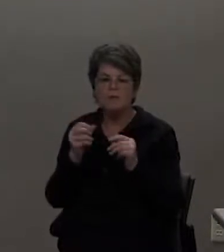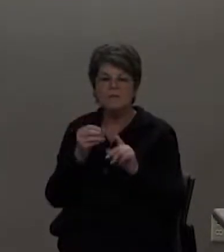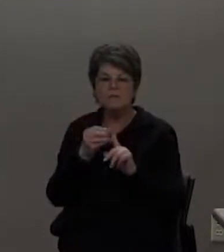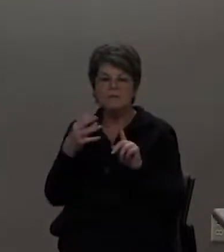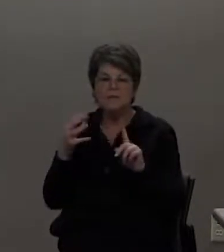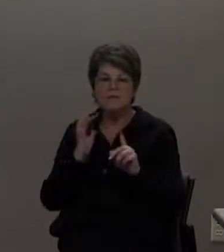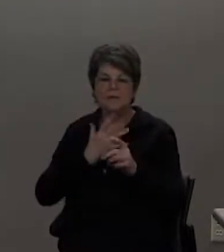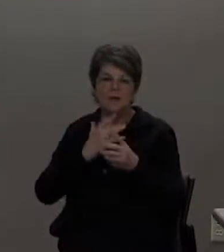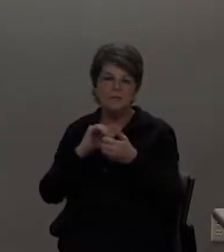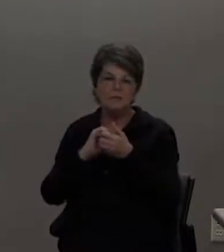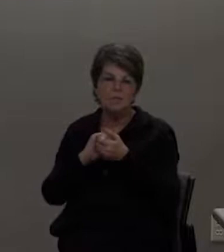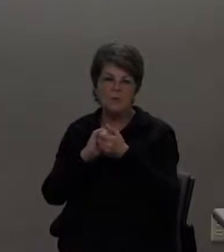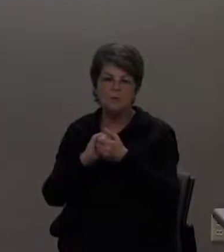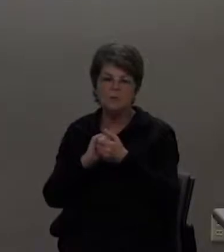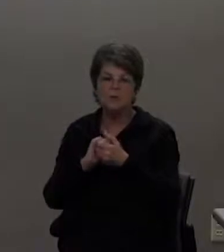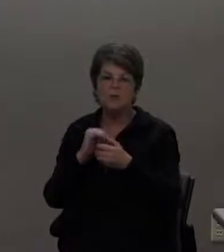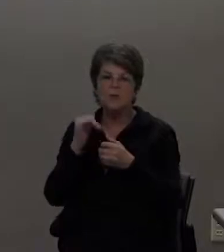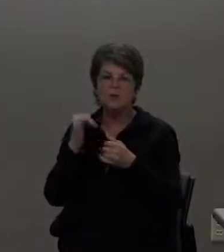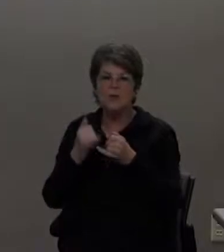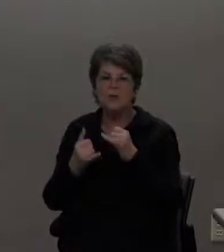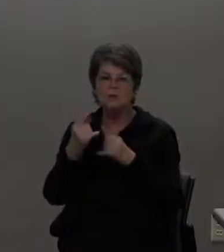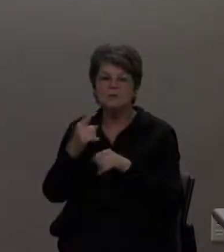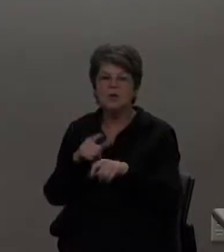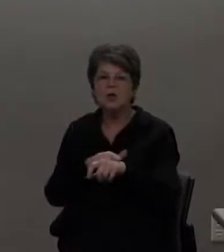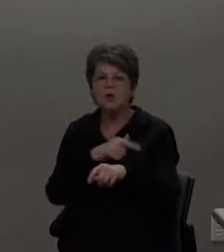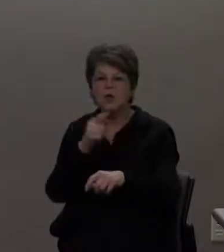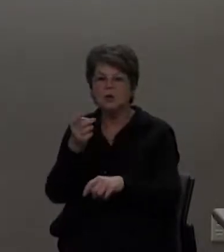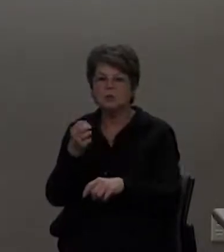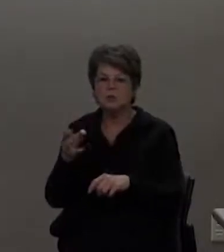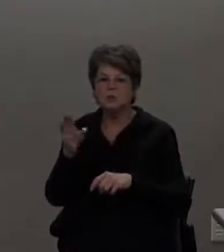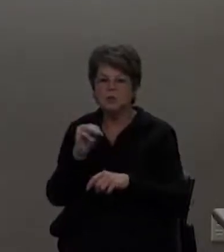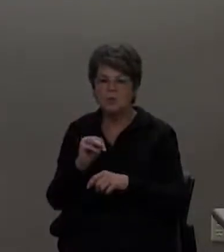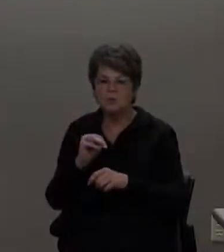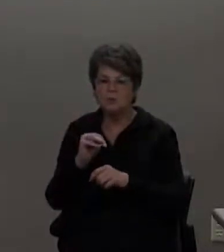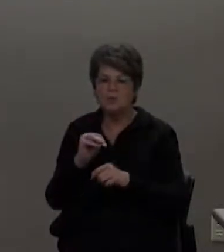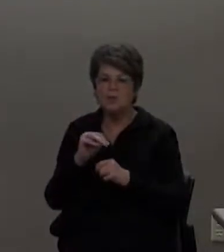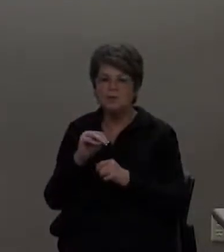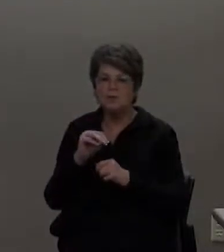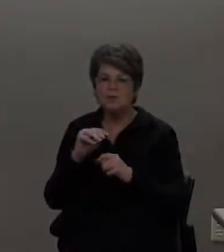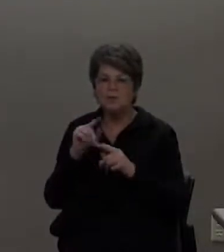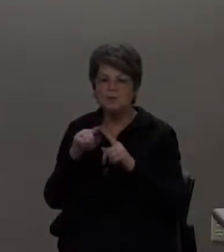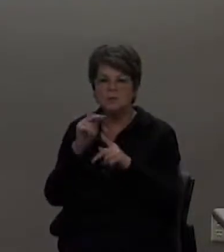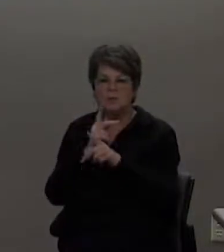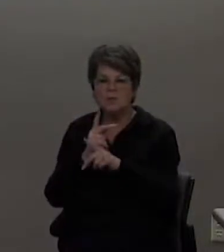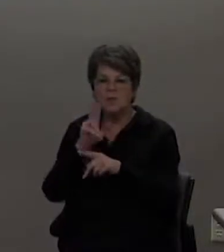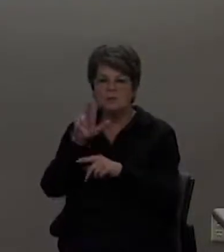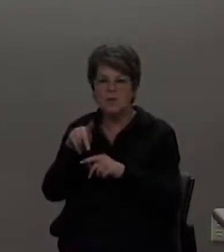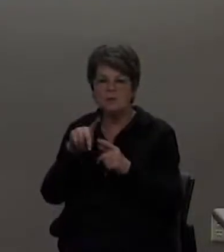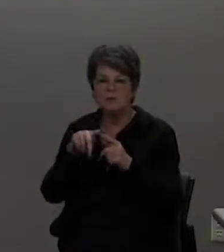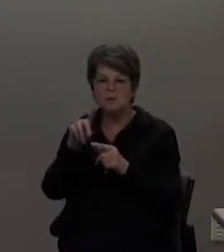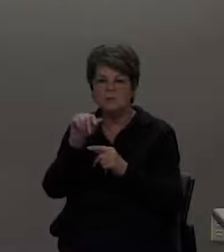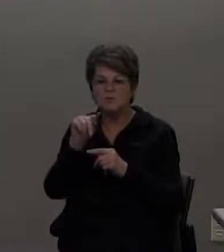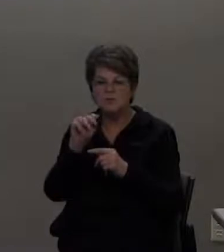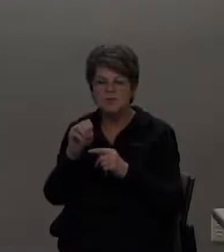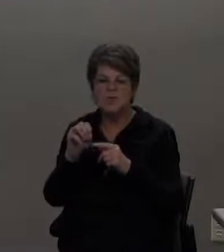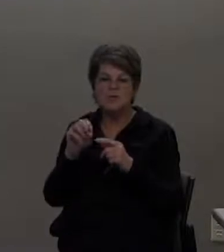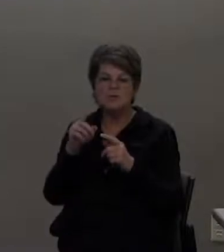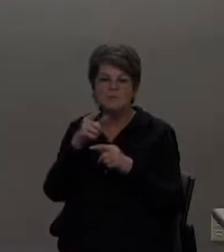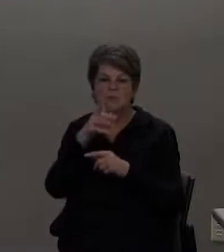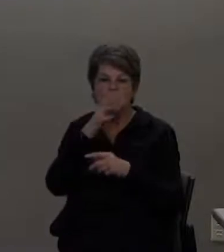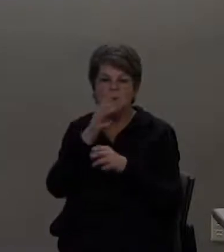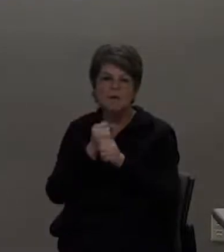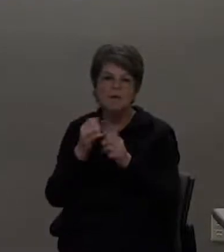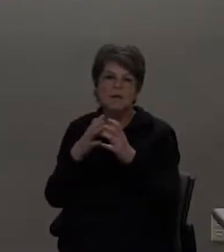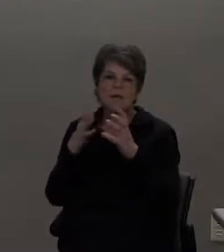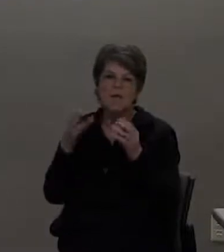expanding our partnerships, in the last one, the long term, which is expanding our partnerships with regional Kentucky-wide industry leaders to keep up to date on changing needs of the industry, you're going to